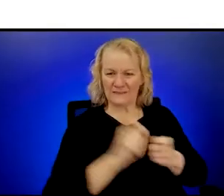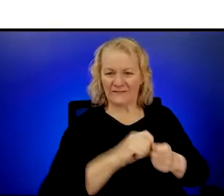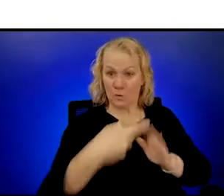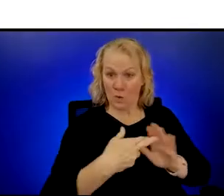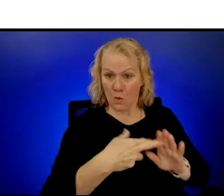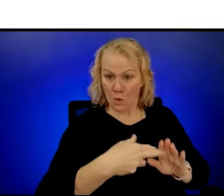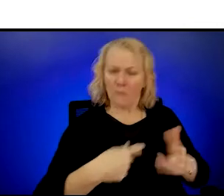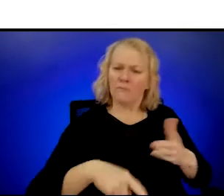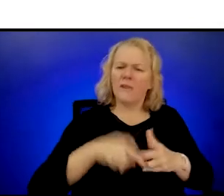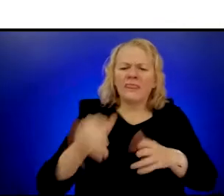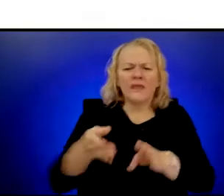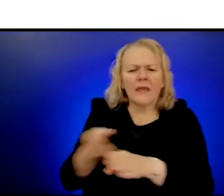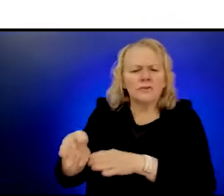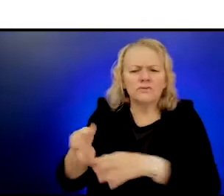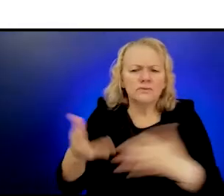you operate.